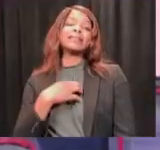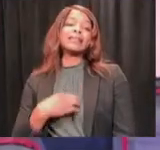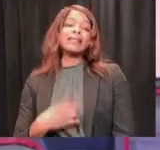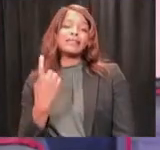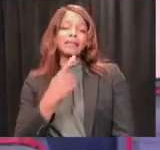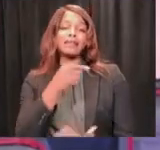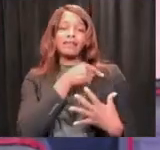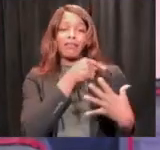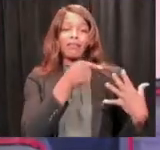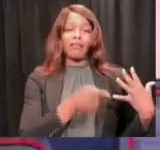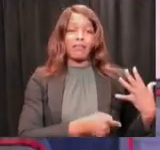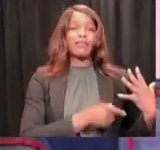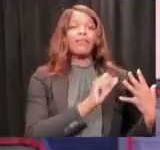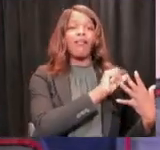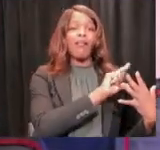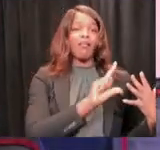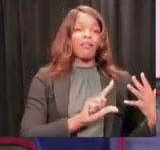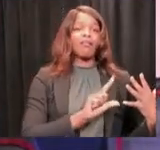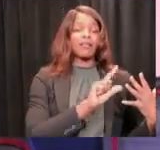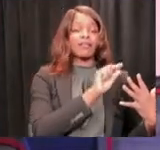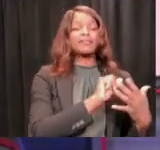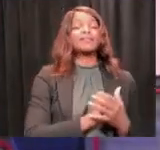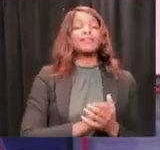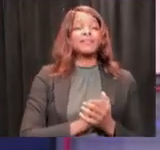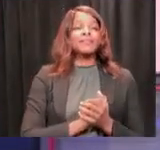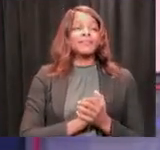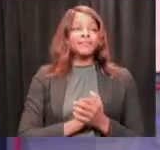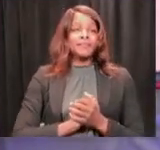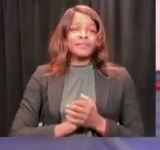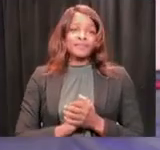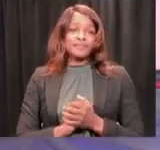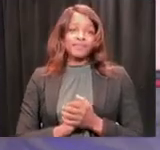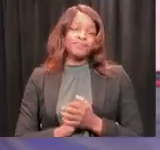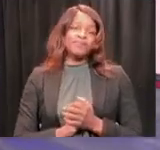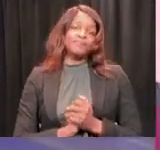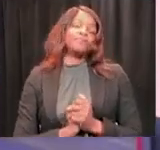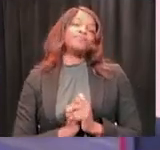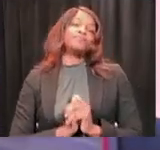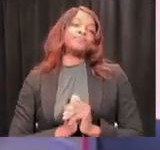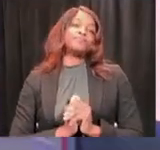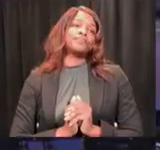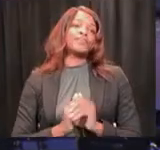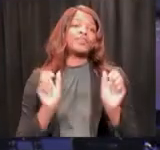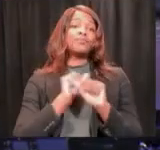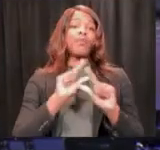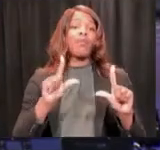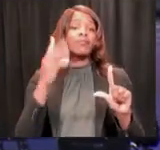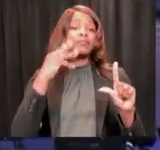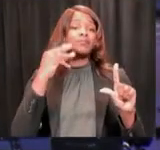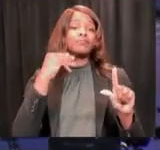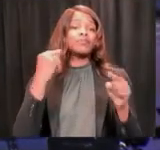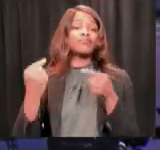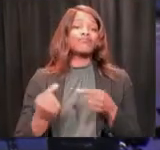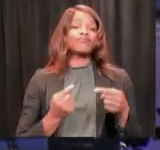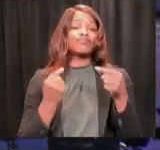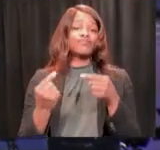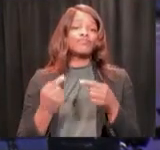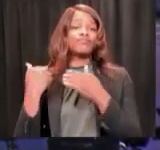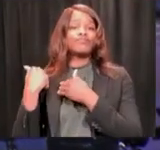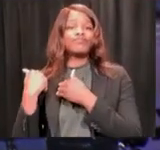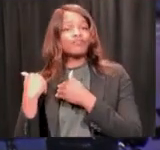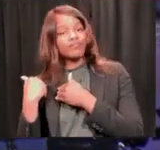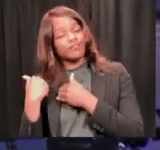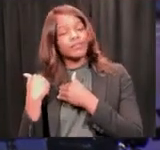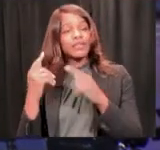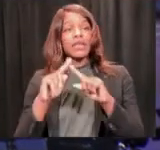this kind of situation. So here it is. All of us carry baggage, right? But here's the